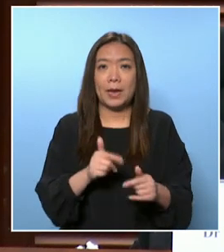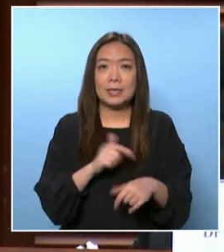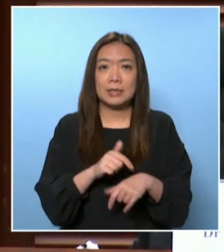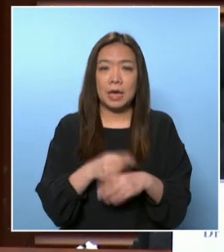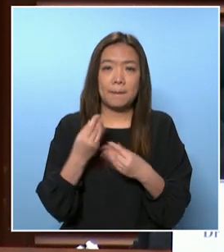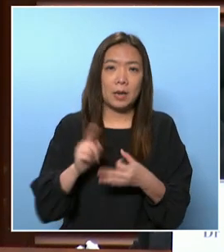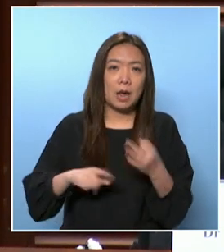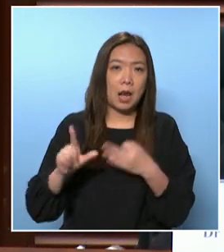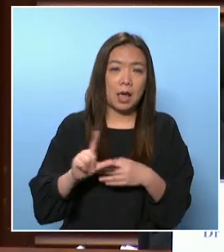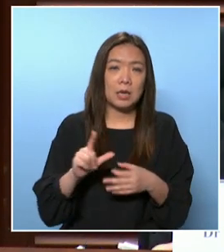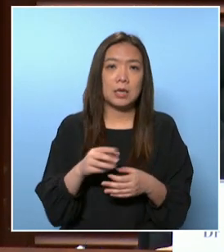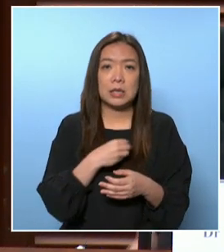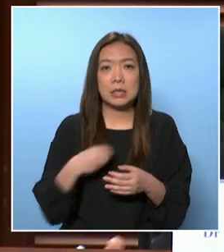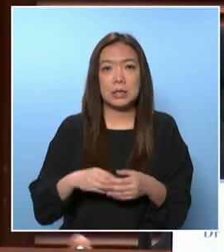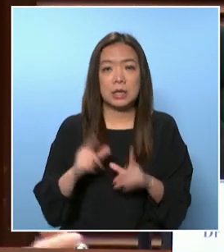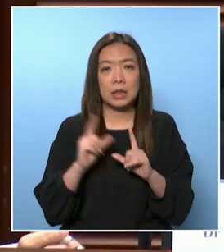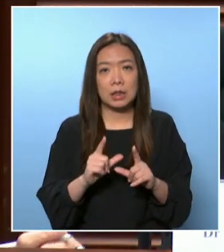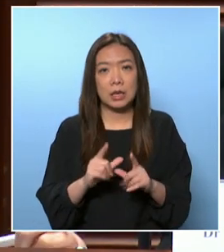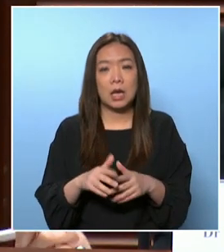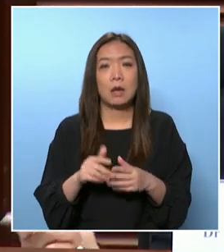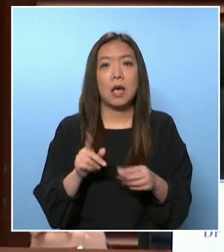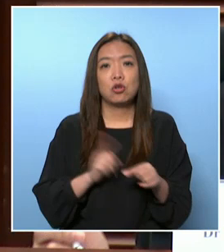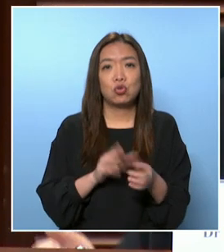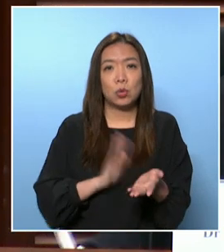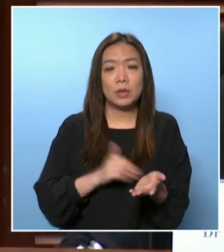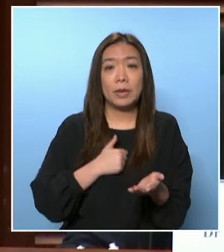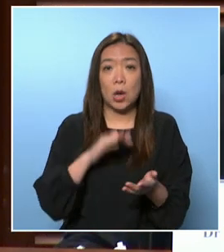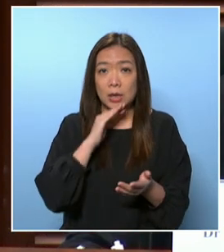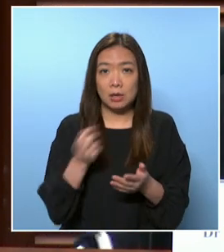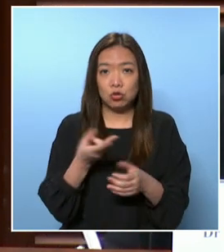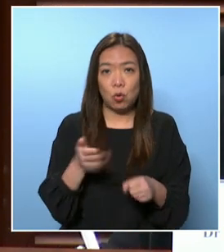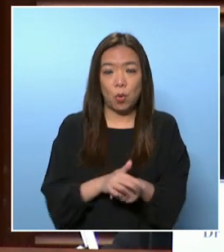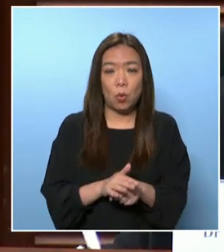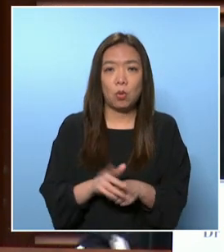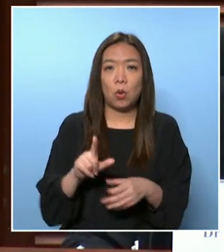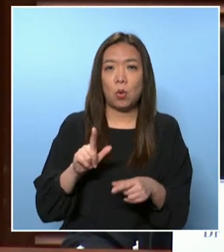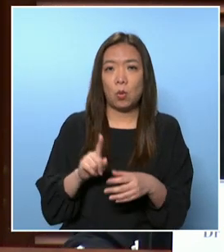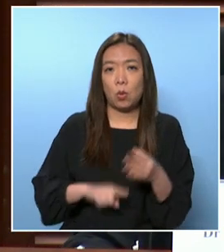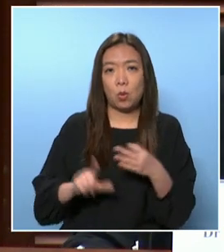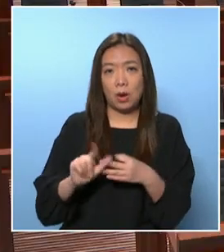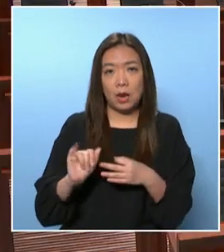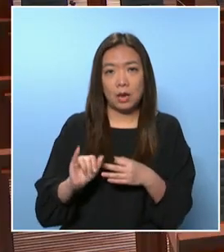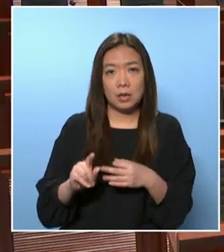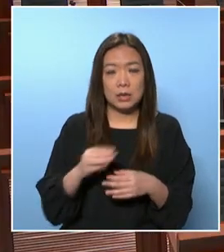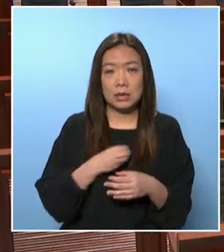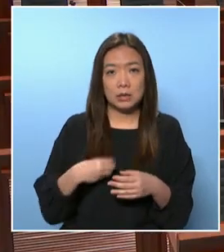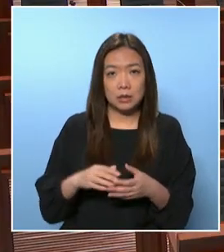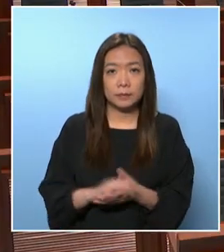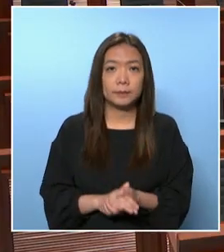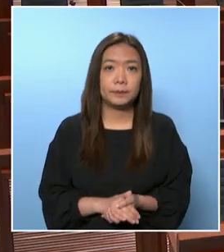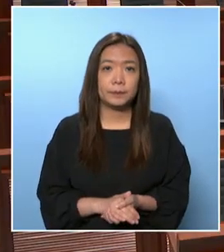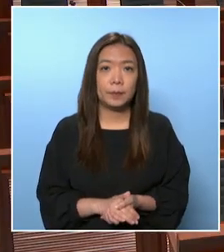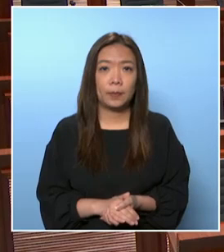And the Secretary, I defer to Mr. Lai for one of the questions. I will address the